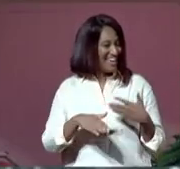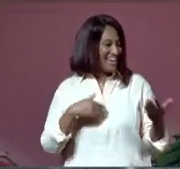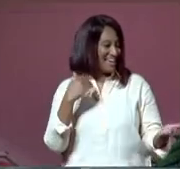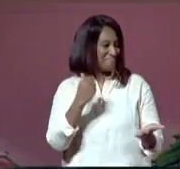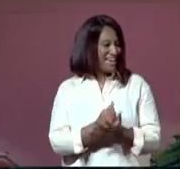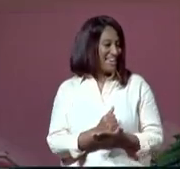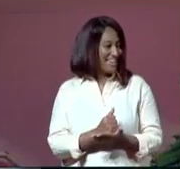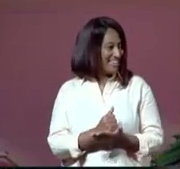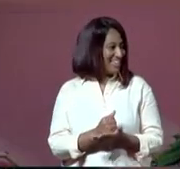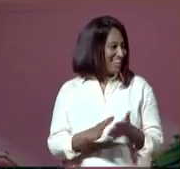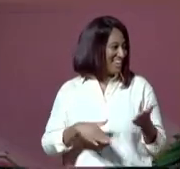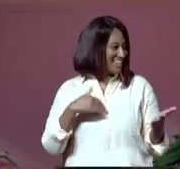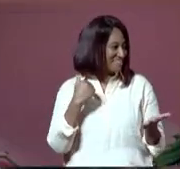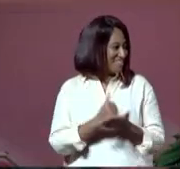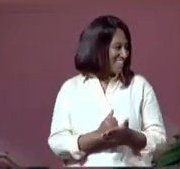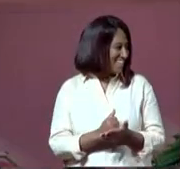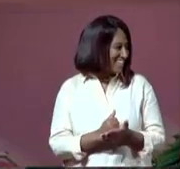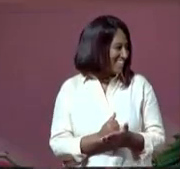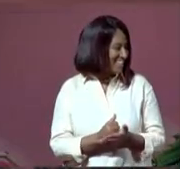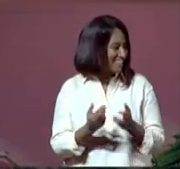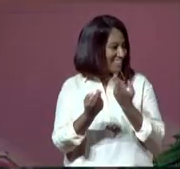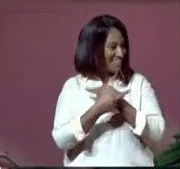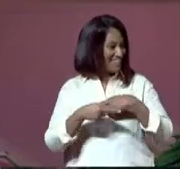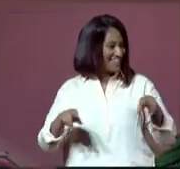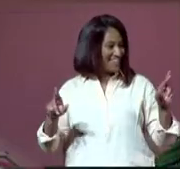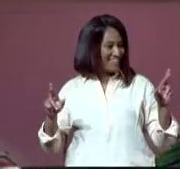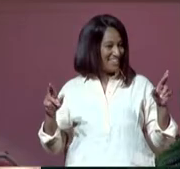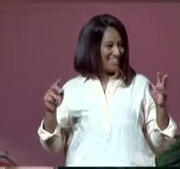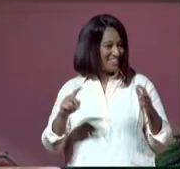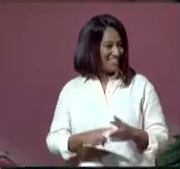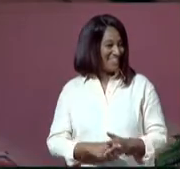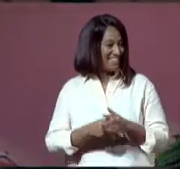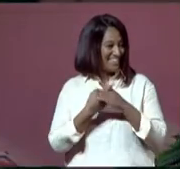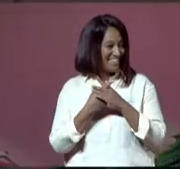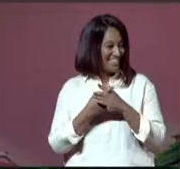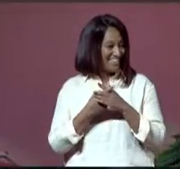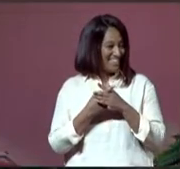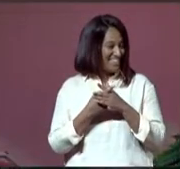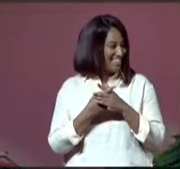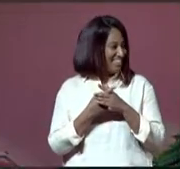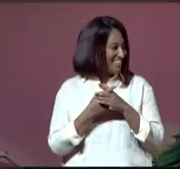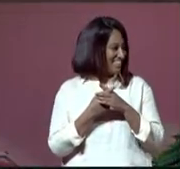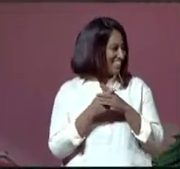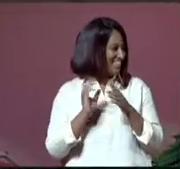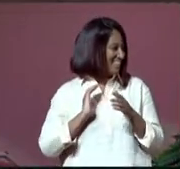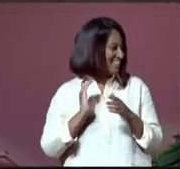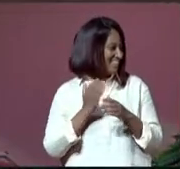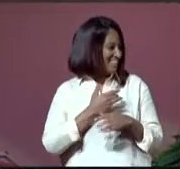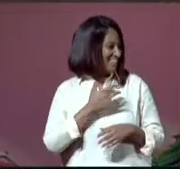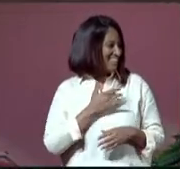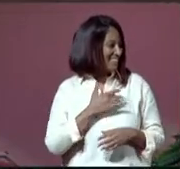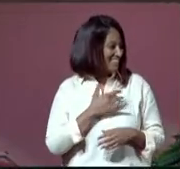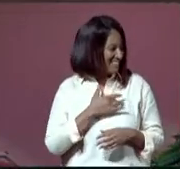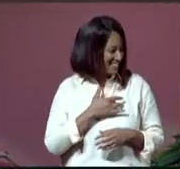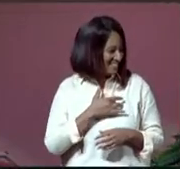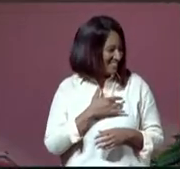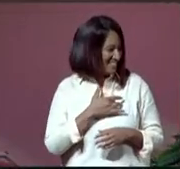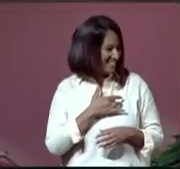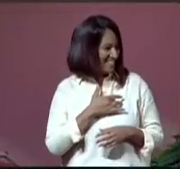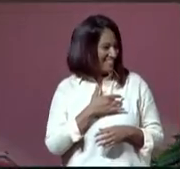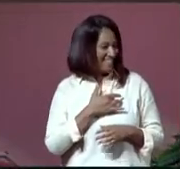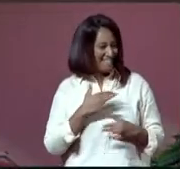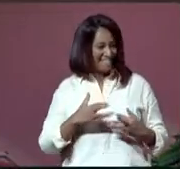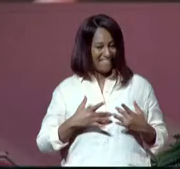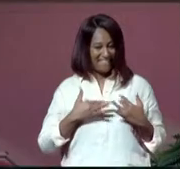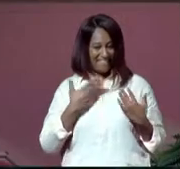Amen. Well, y'all, revival has started, huh? Did not our hearts burn within? That's what the old preacher